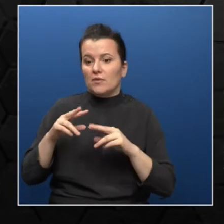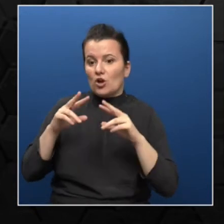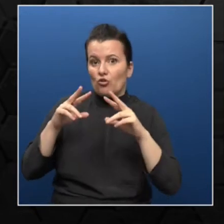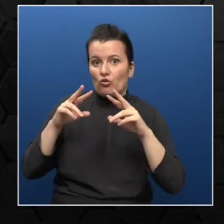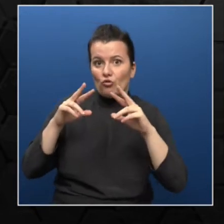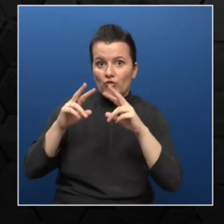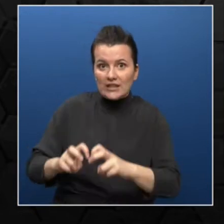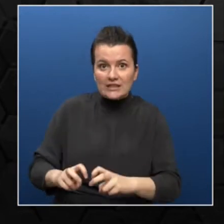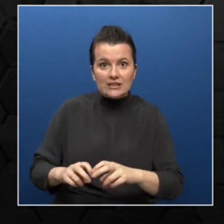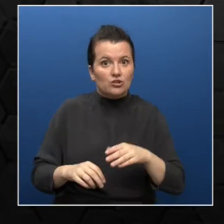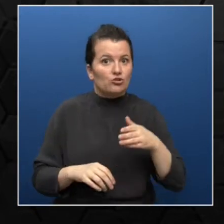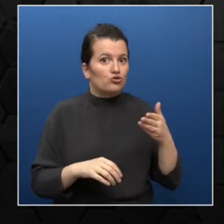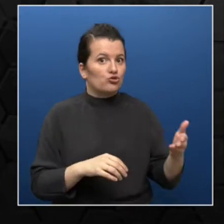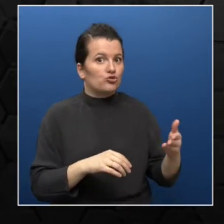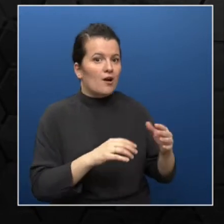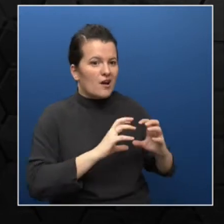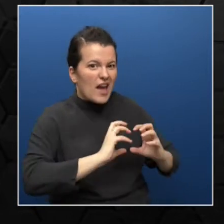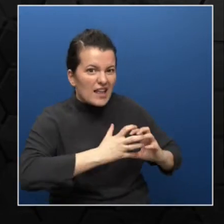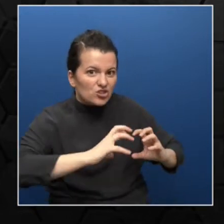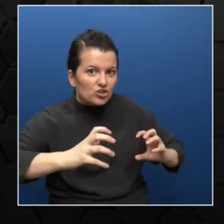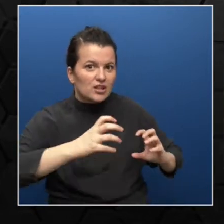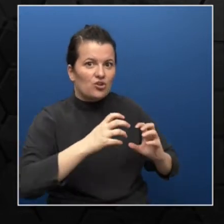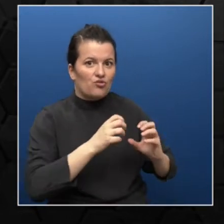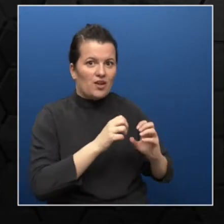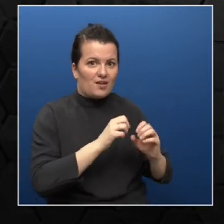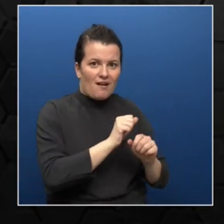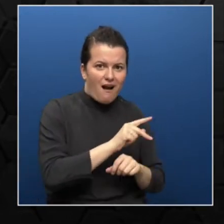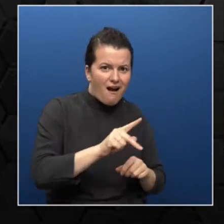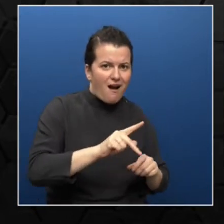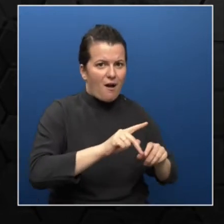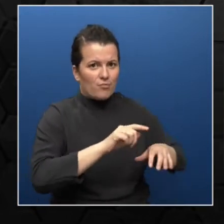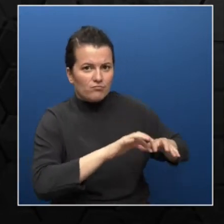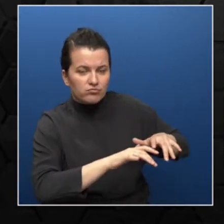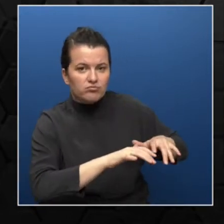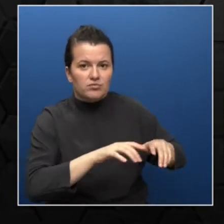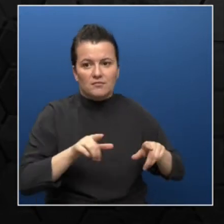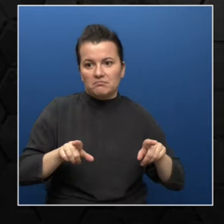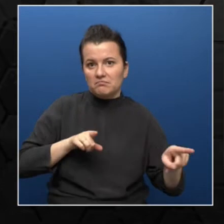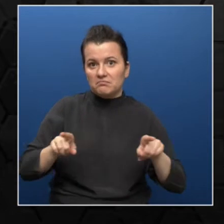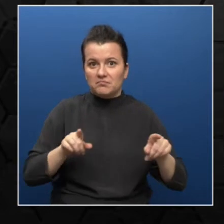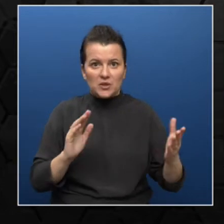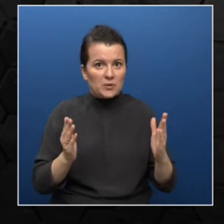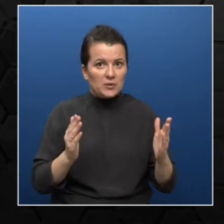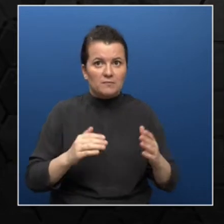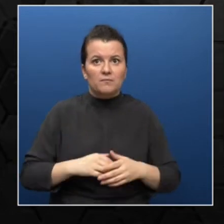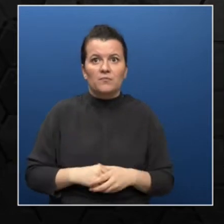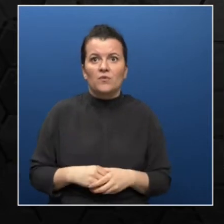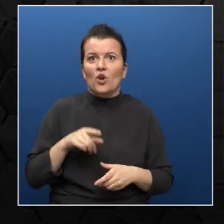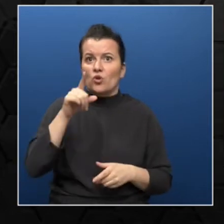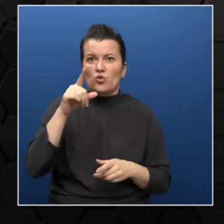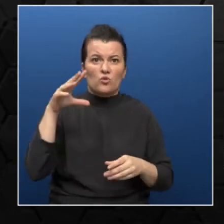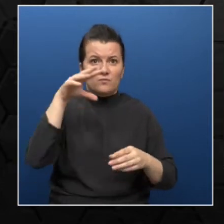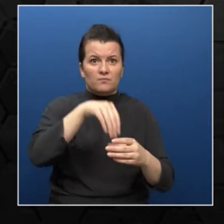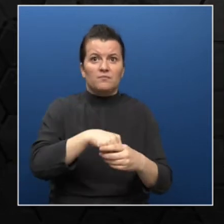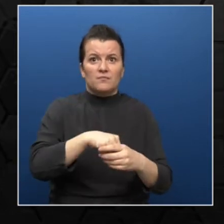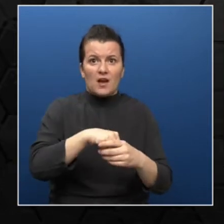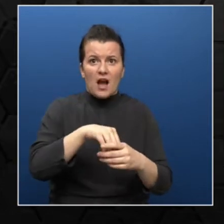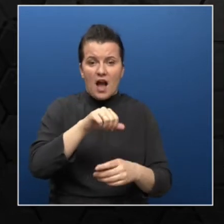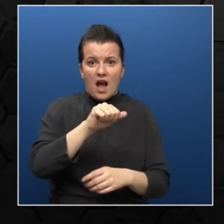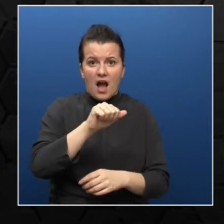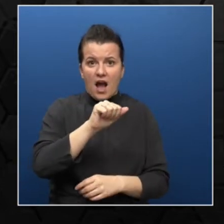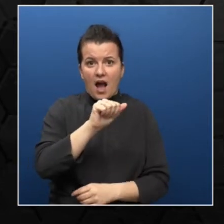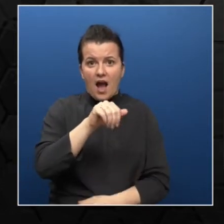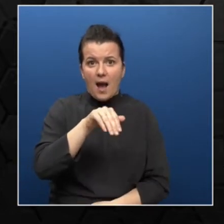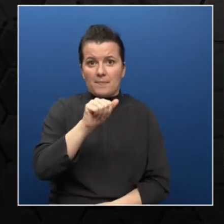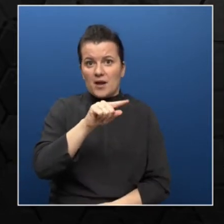plus engineering. You're also an incoming intern at SD intern at Amazon, right? If I'm not wrong. Yes, sir, I am. Yeah. So thank you,